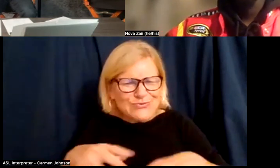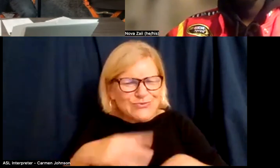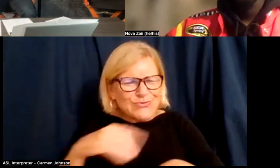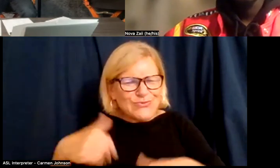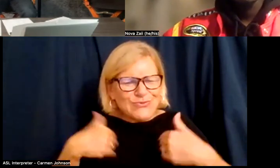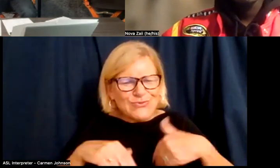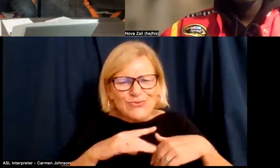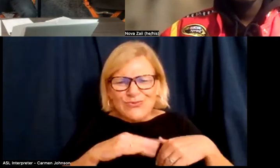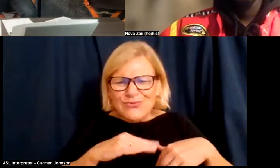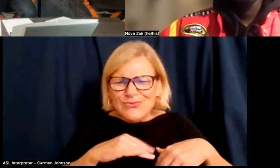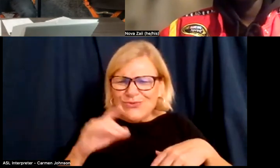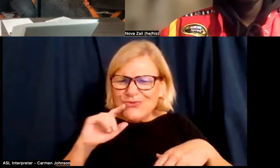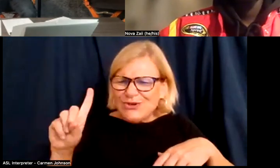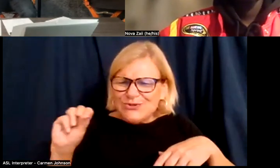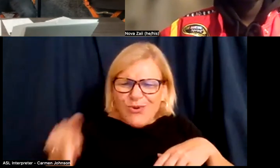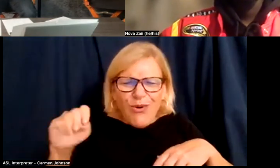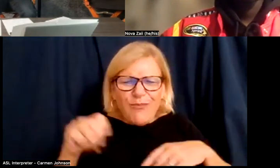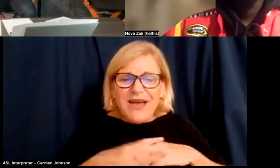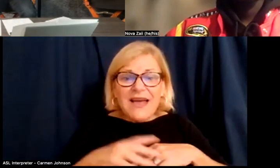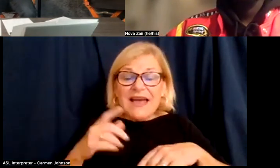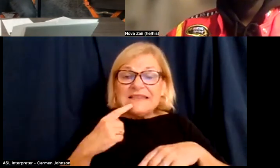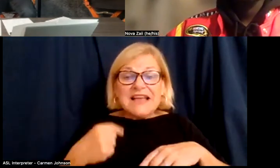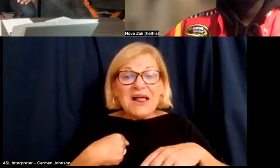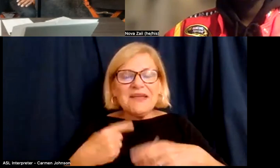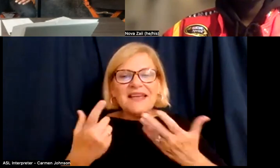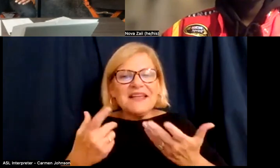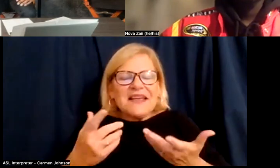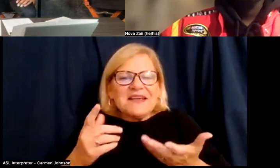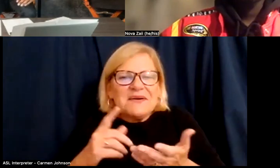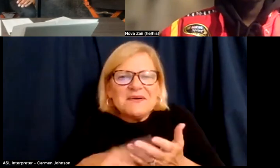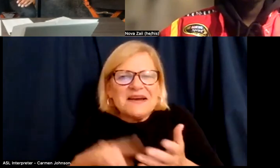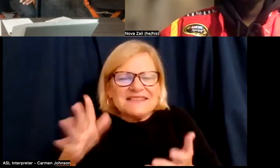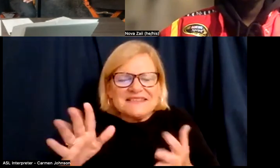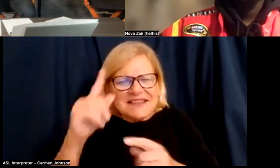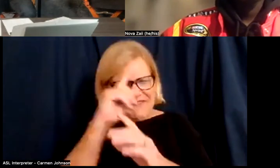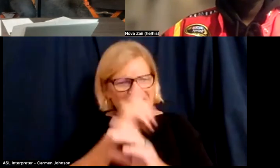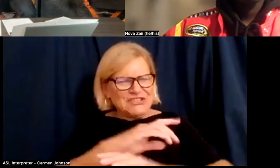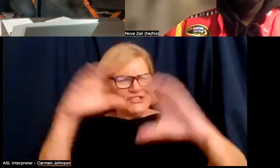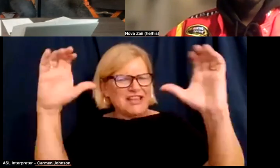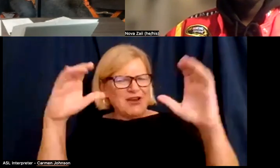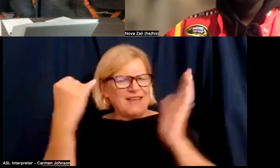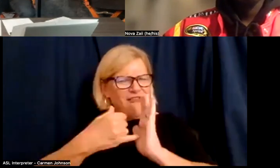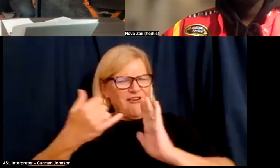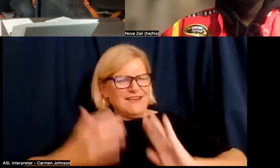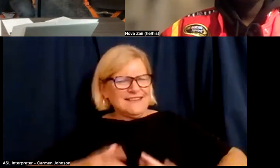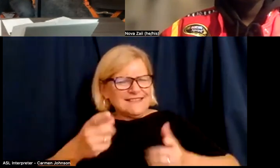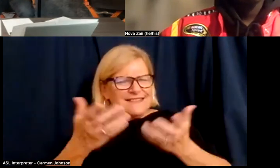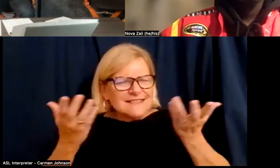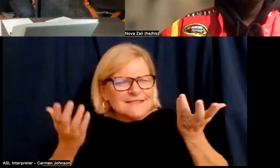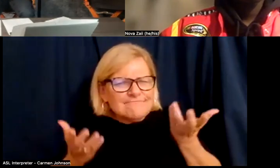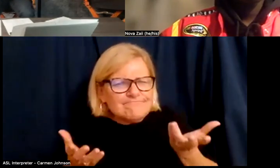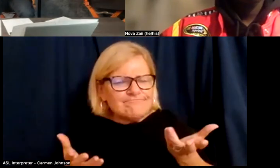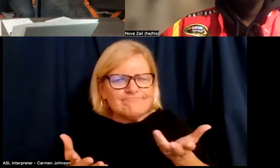is so dope. Talk to us about like just being this visionary artist, like